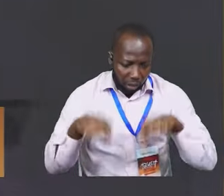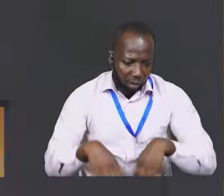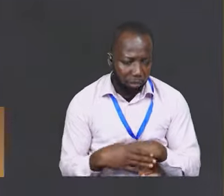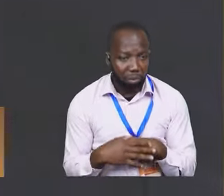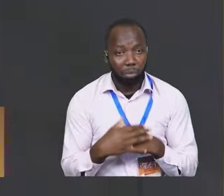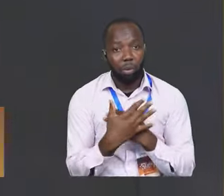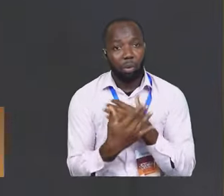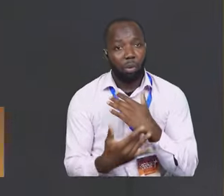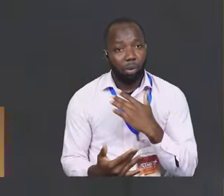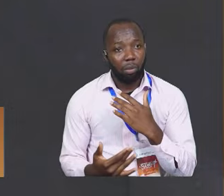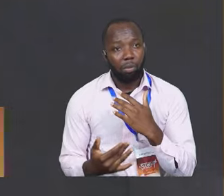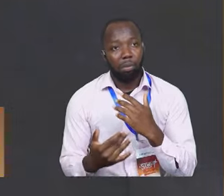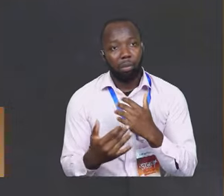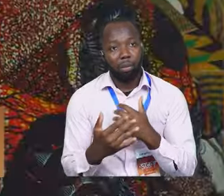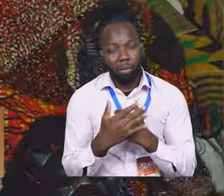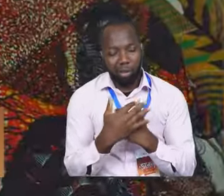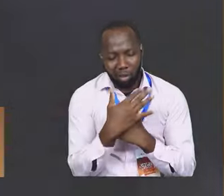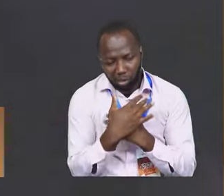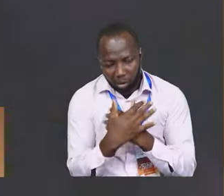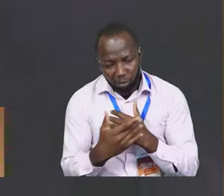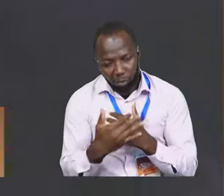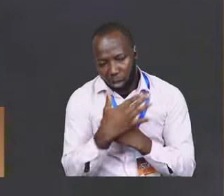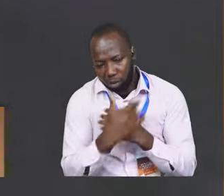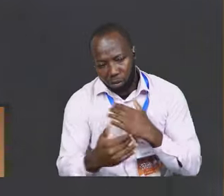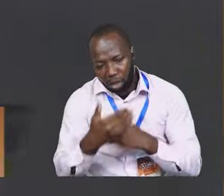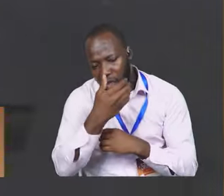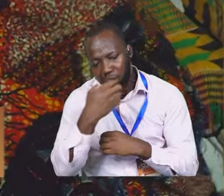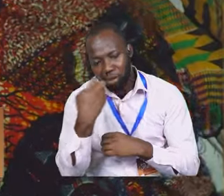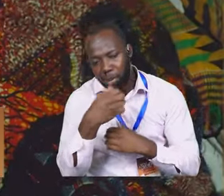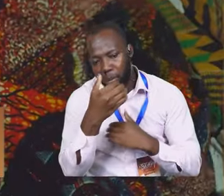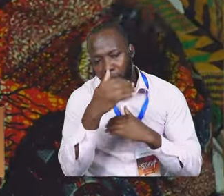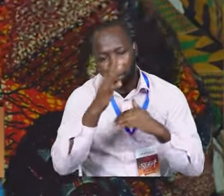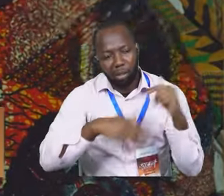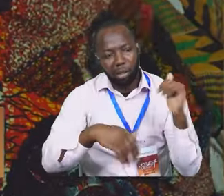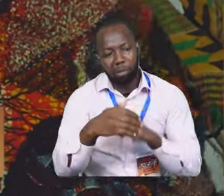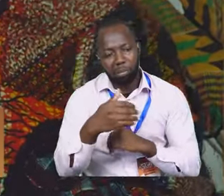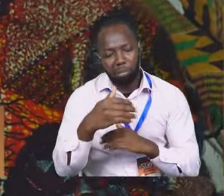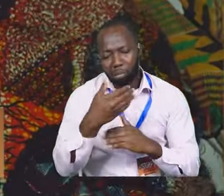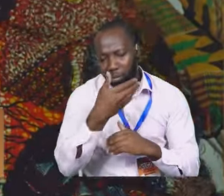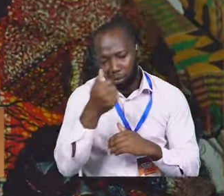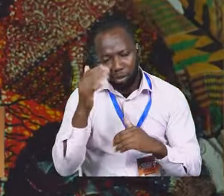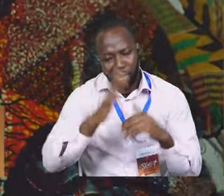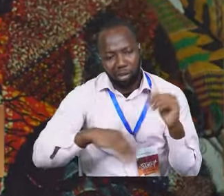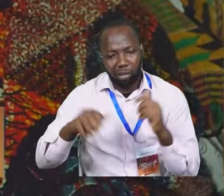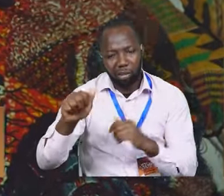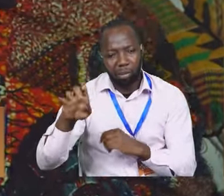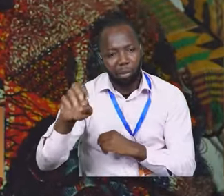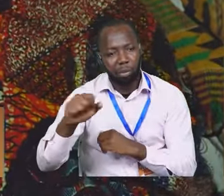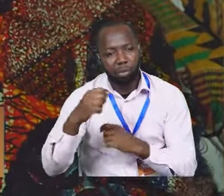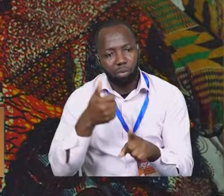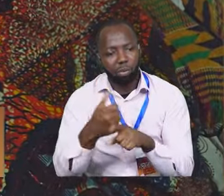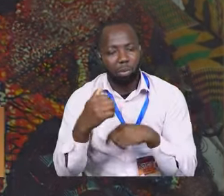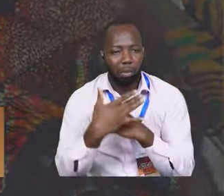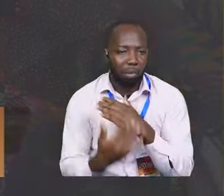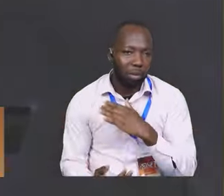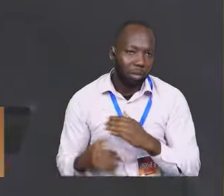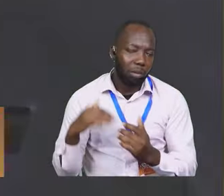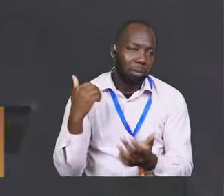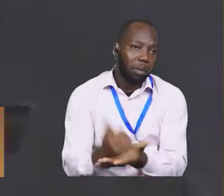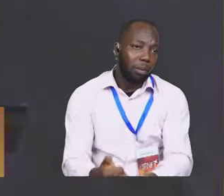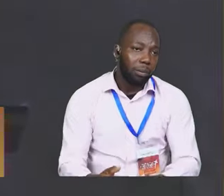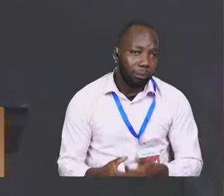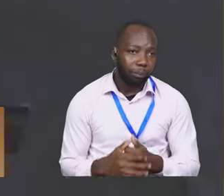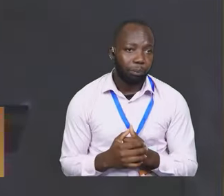that speaks. Amen. He speaks better than any other blood. Hallelujah. Amen.